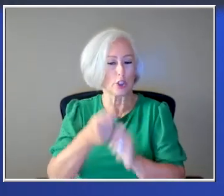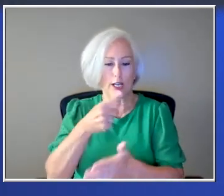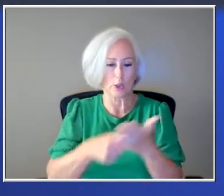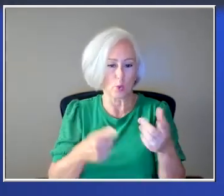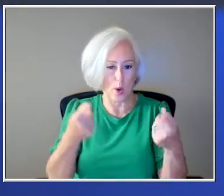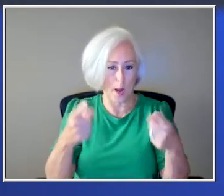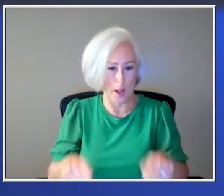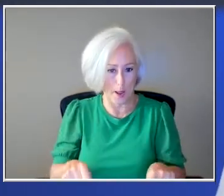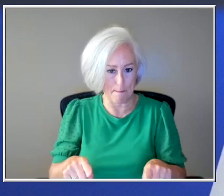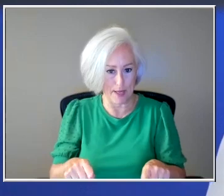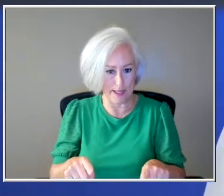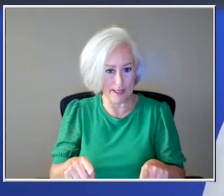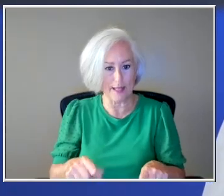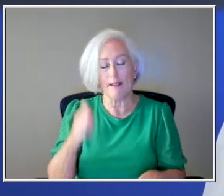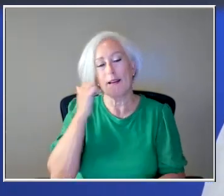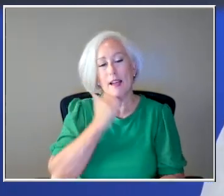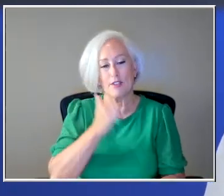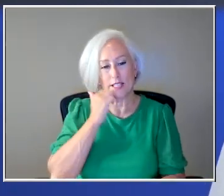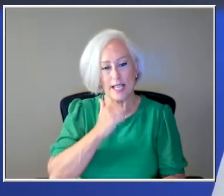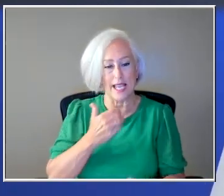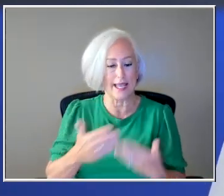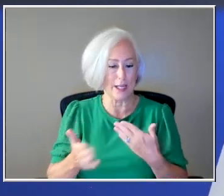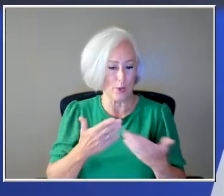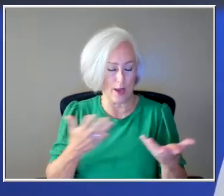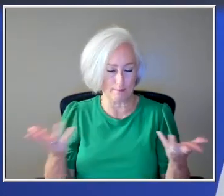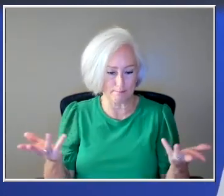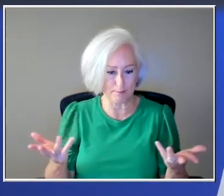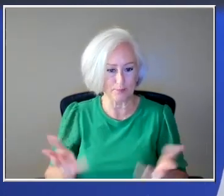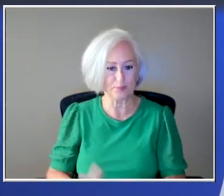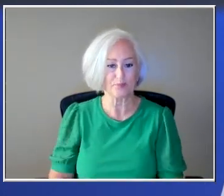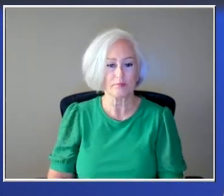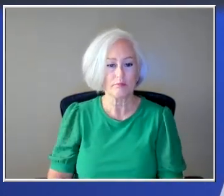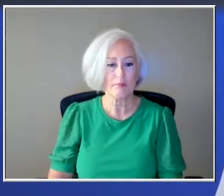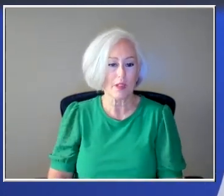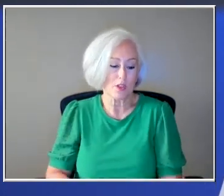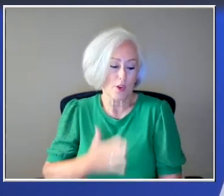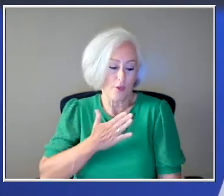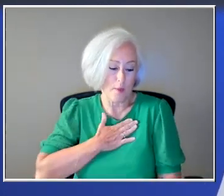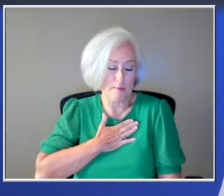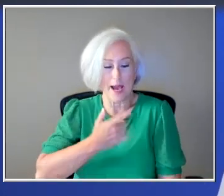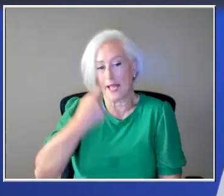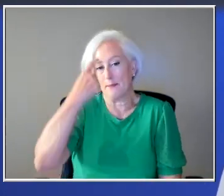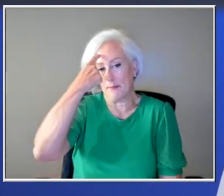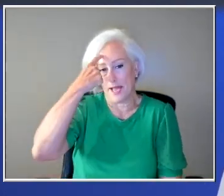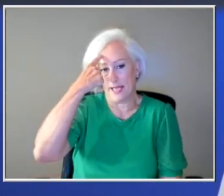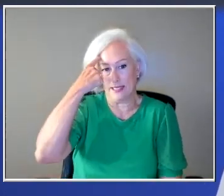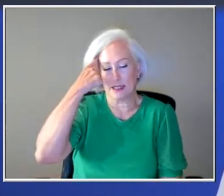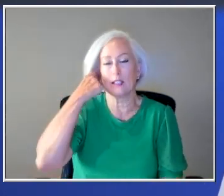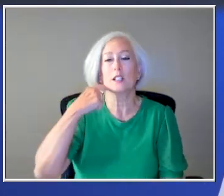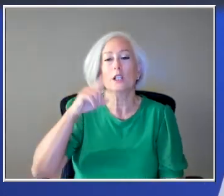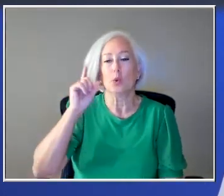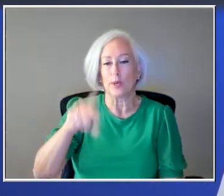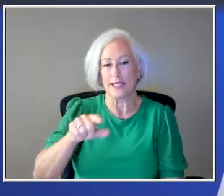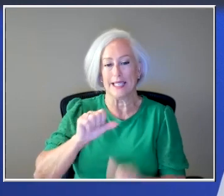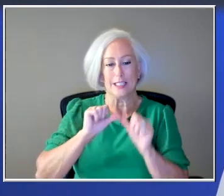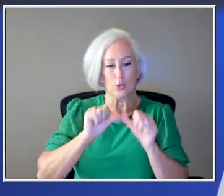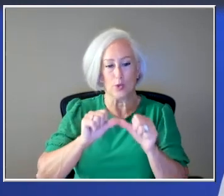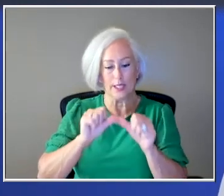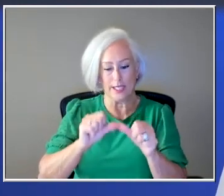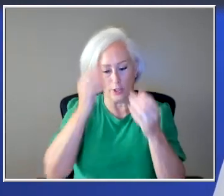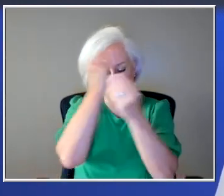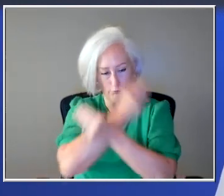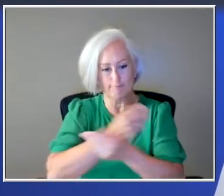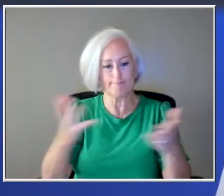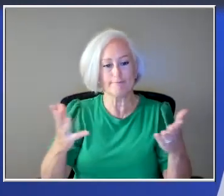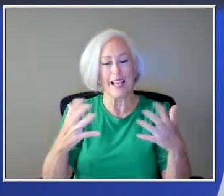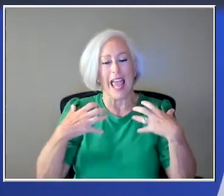we're doing every day anyway. So to my mind, a lot of it is like we need to keep making the messages about healthy diet and